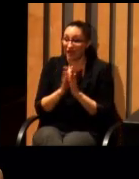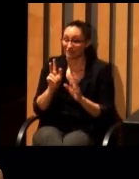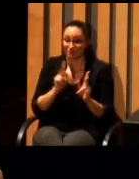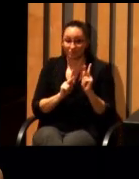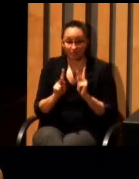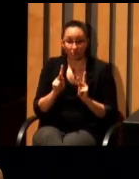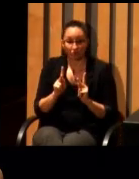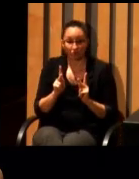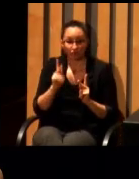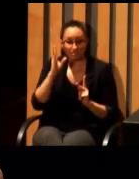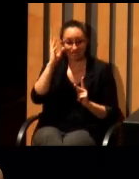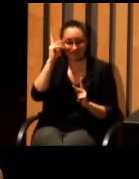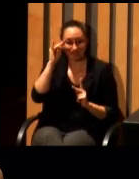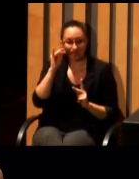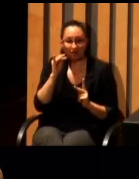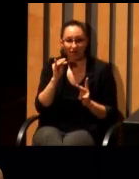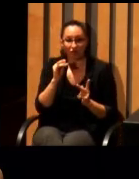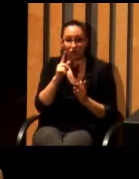what they're contributing to